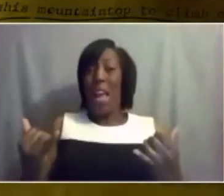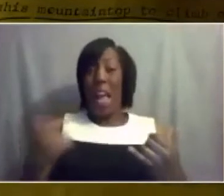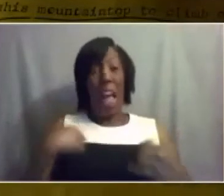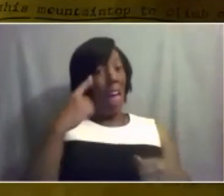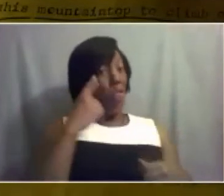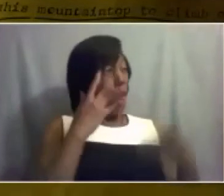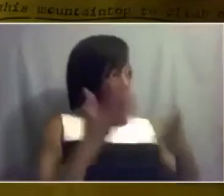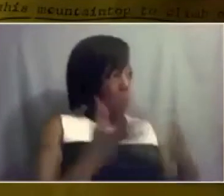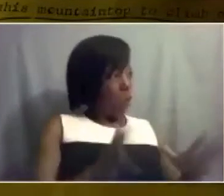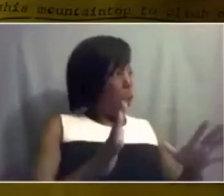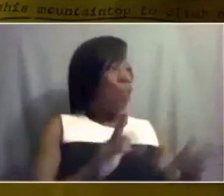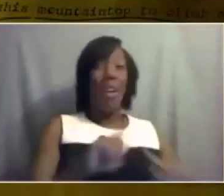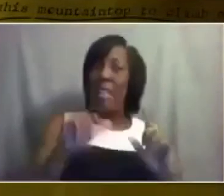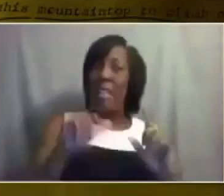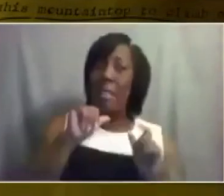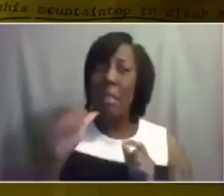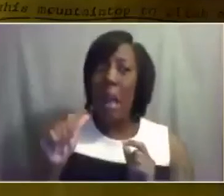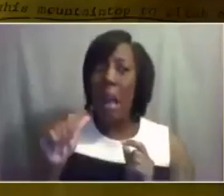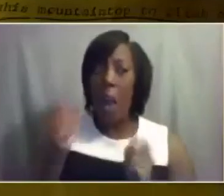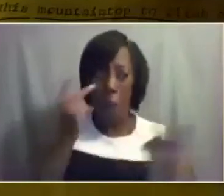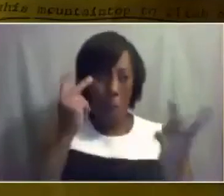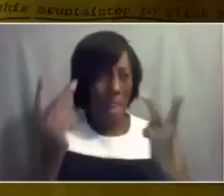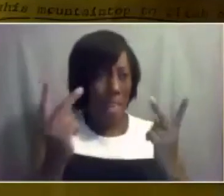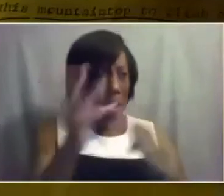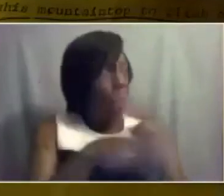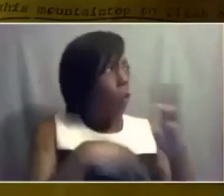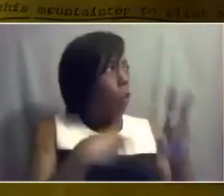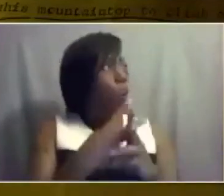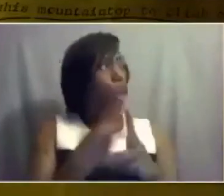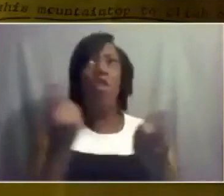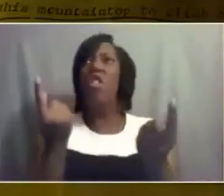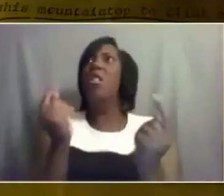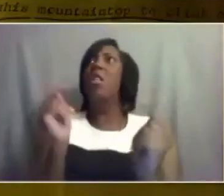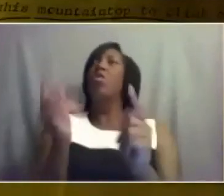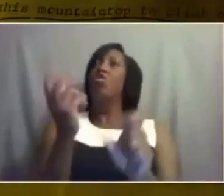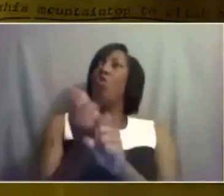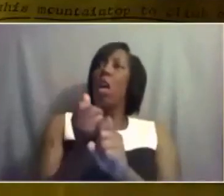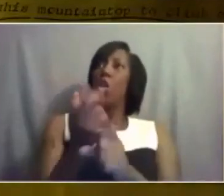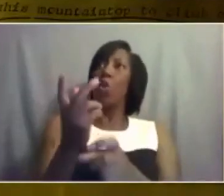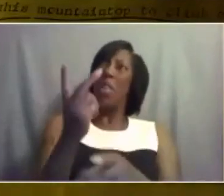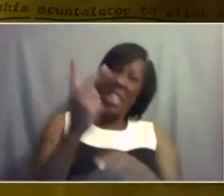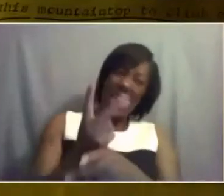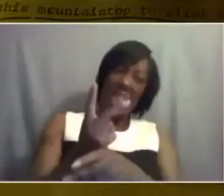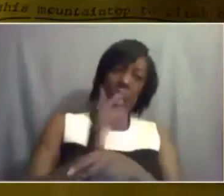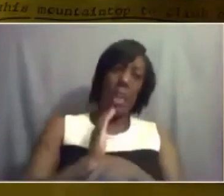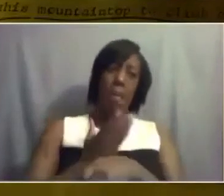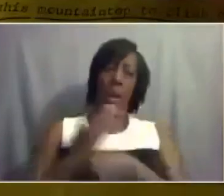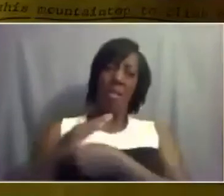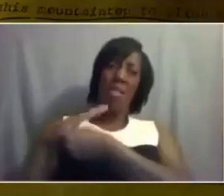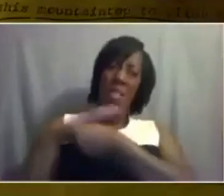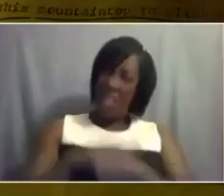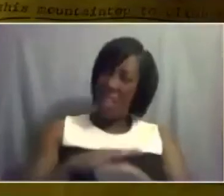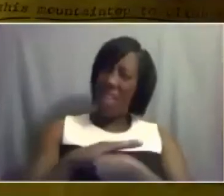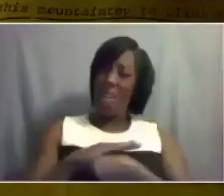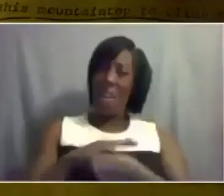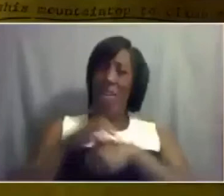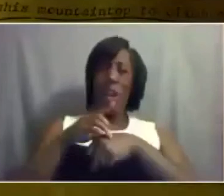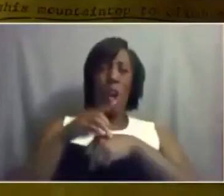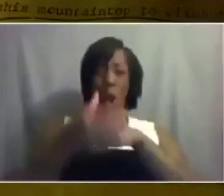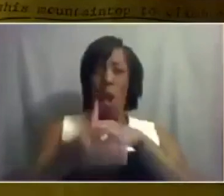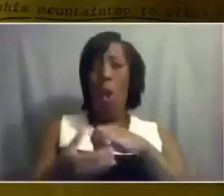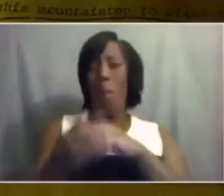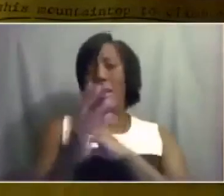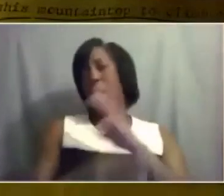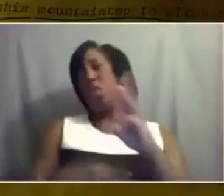us disempowered, those that are wanting to continue to make the money and make the money no matter where that is. That globalization of the world is about